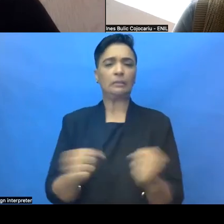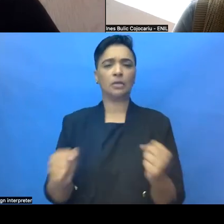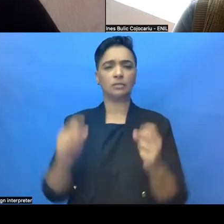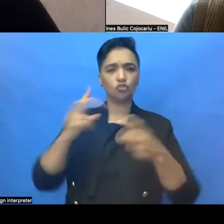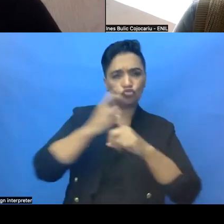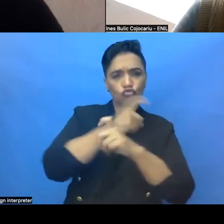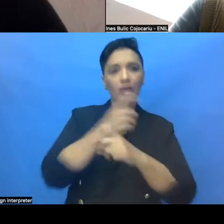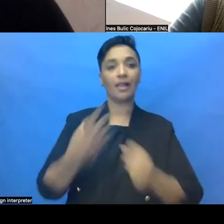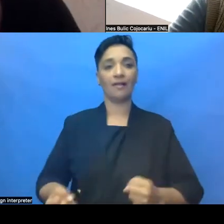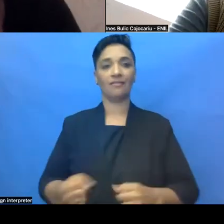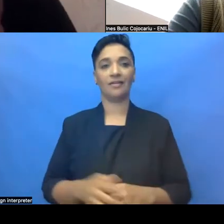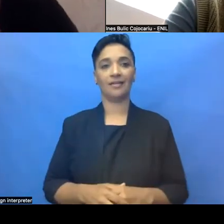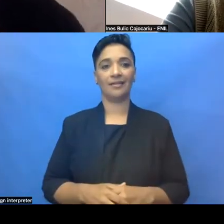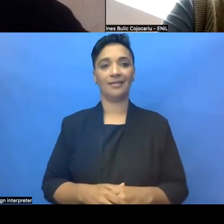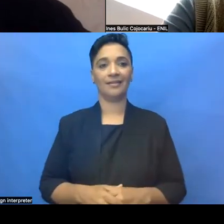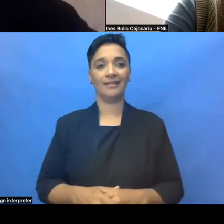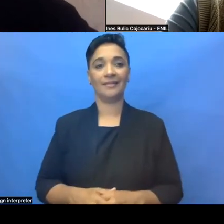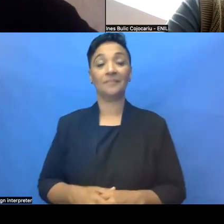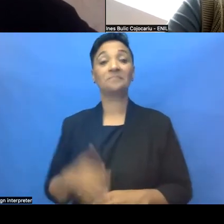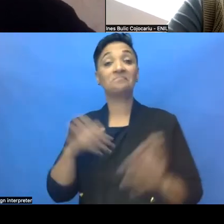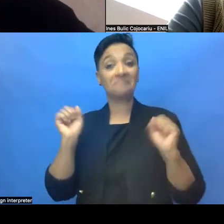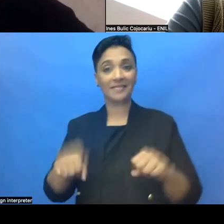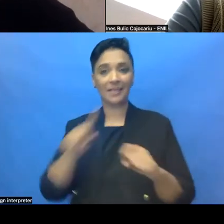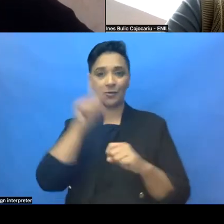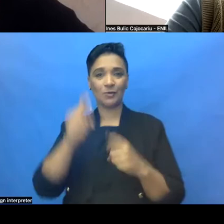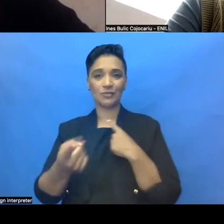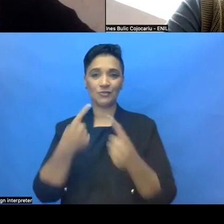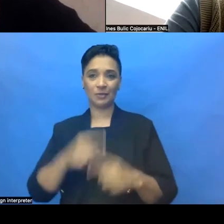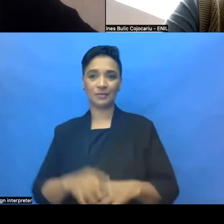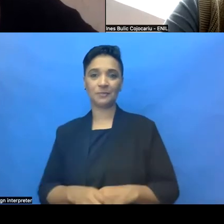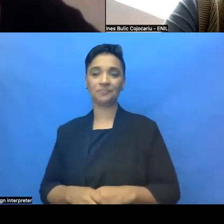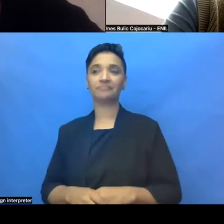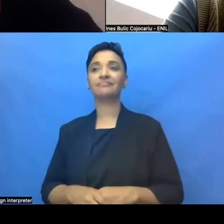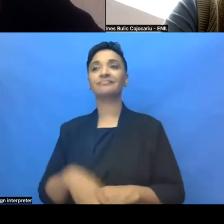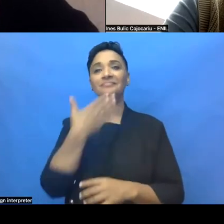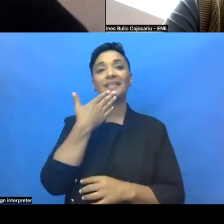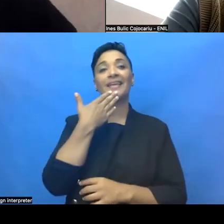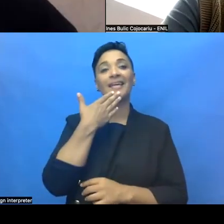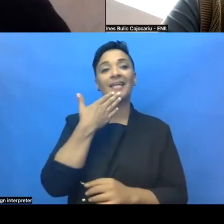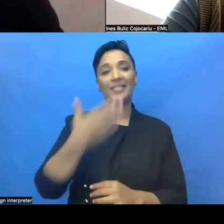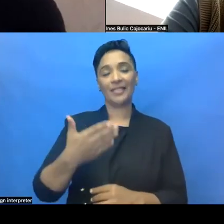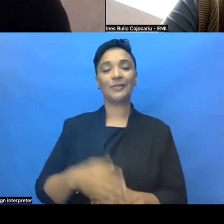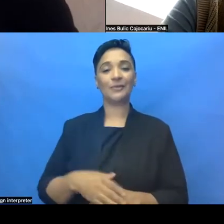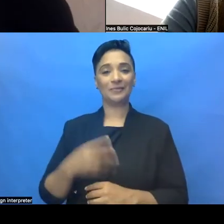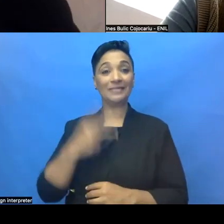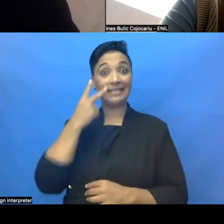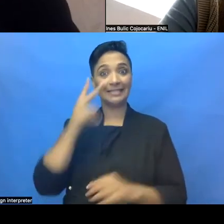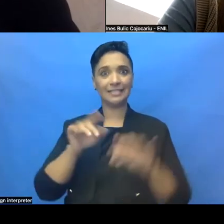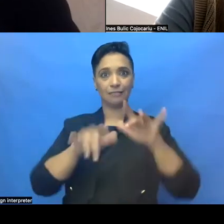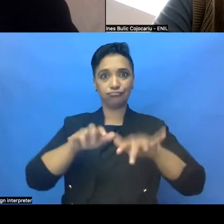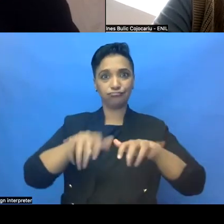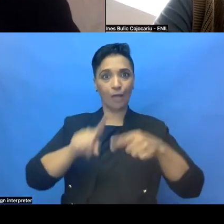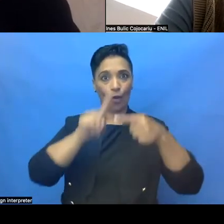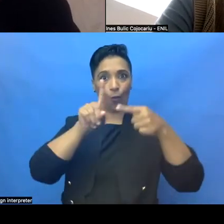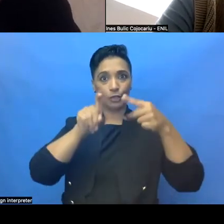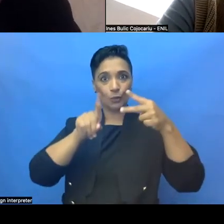I will be ready to answer a question if you will have it. Thank you very much, Maria. I'm sure, and I see there are lots of questions in the chat, so you